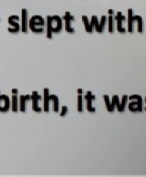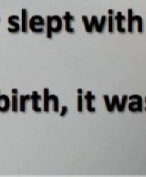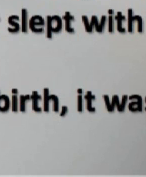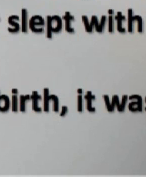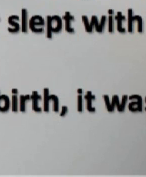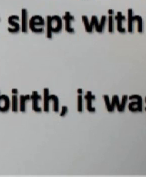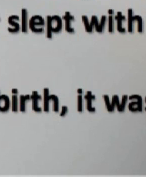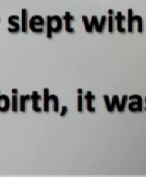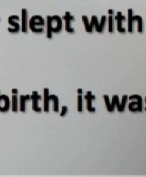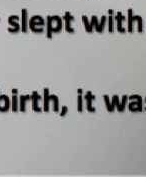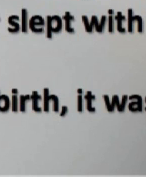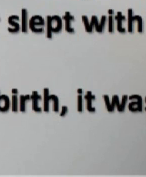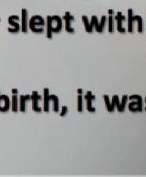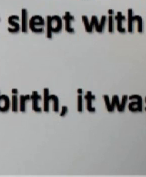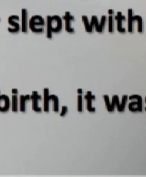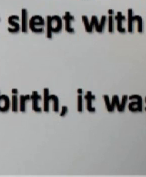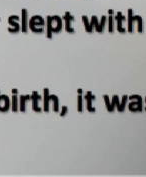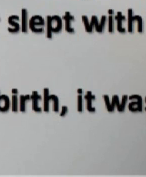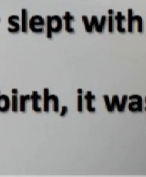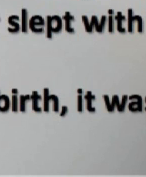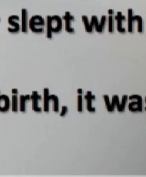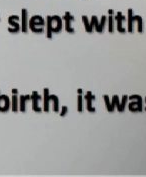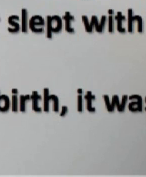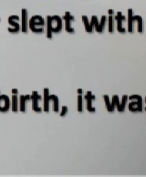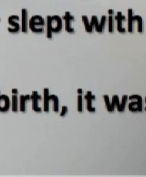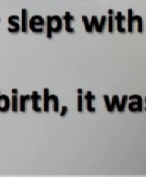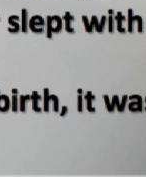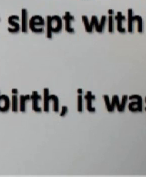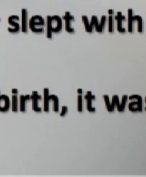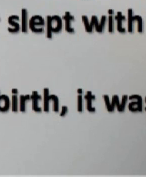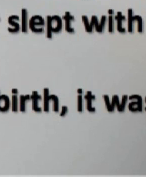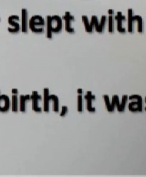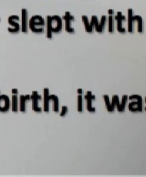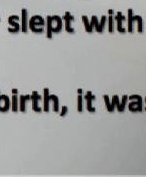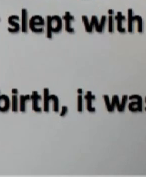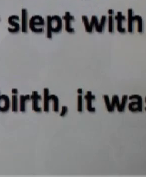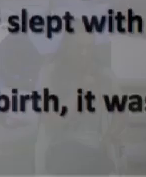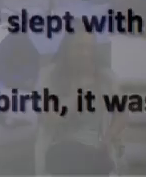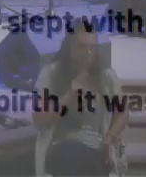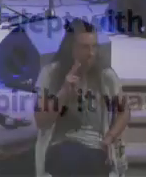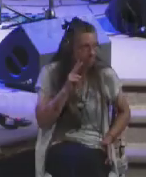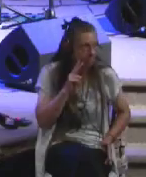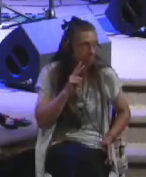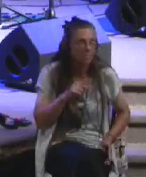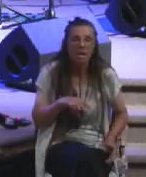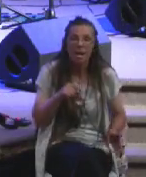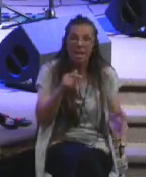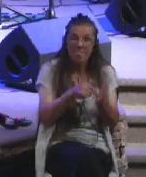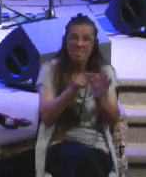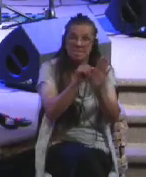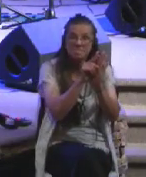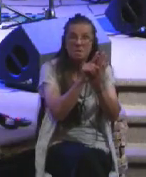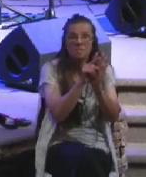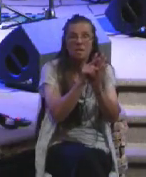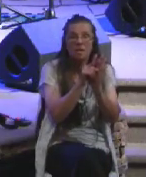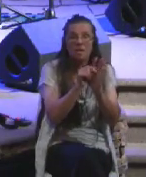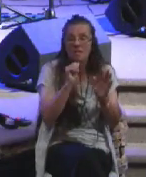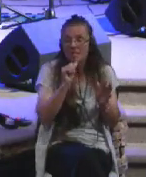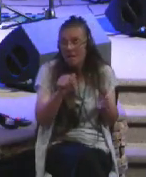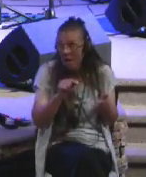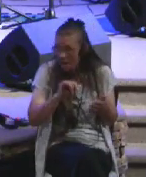carrying twins. Now, the significance of this is this, that at this moment, not only